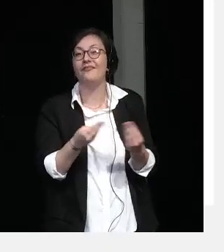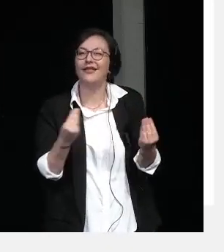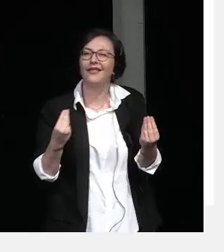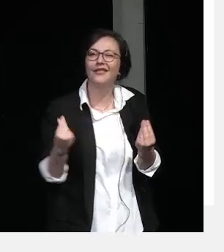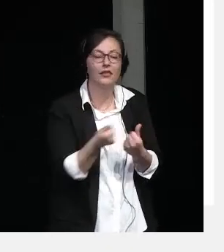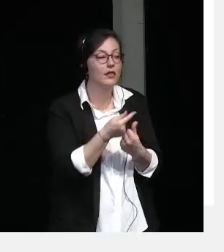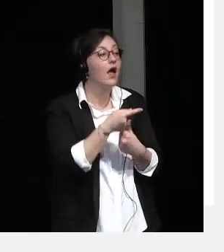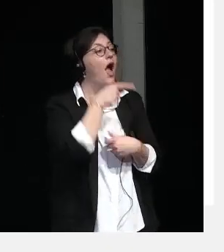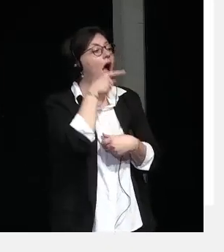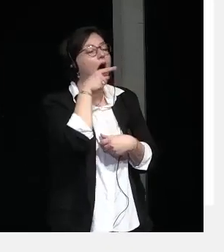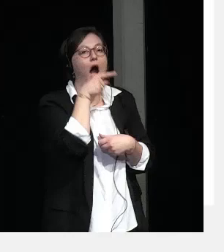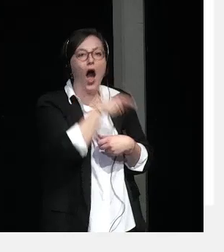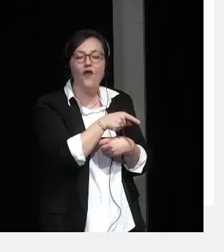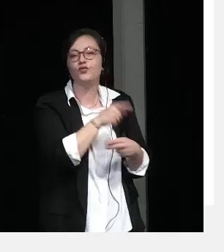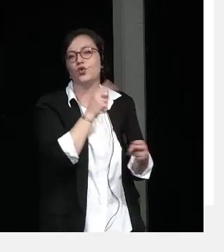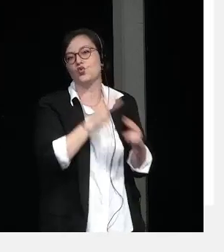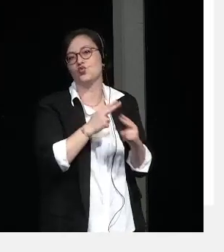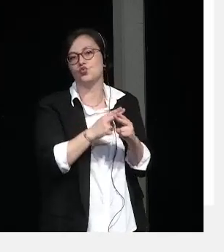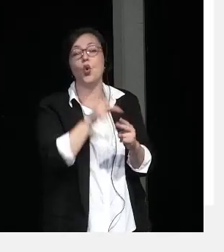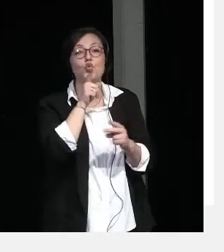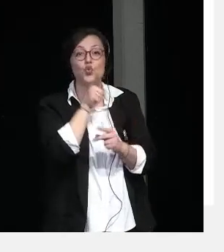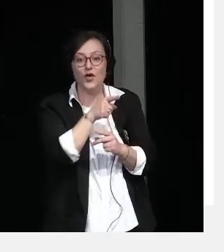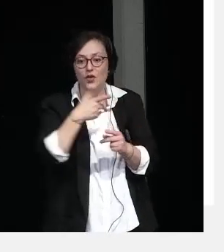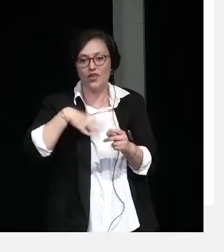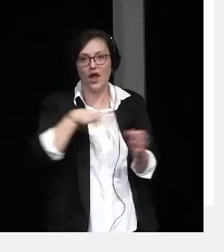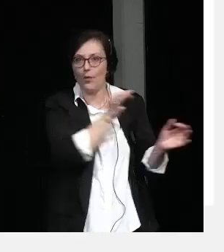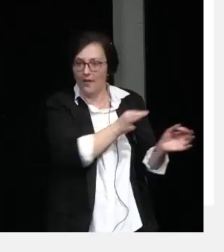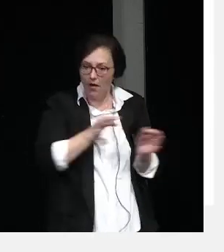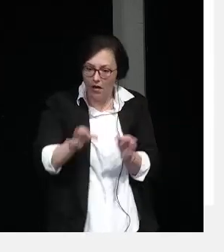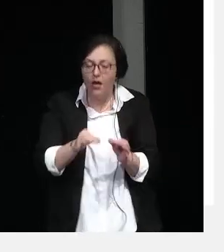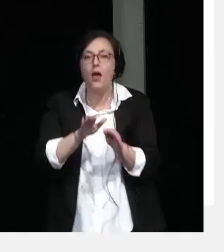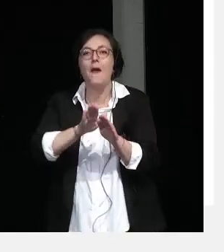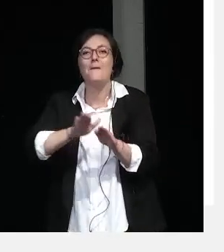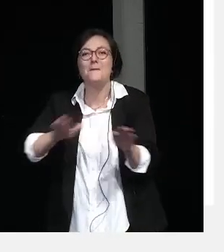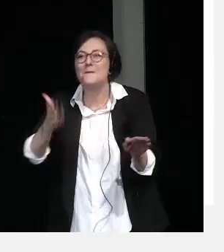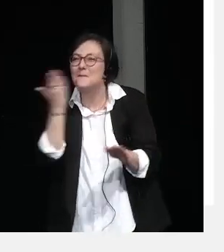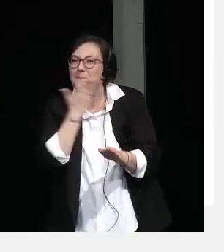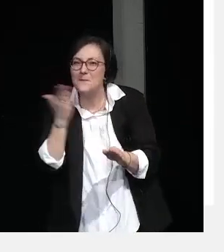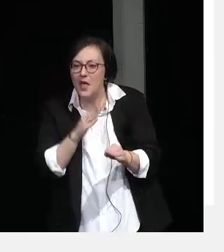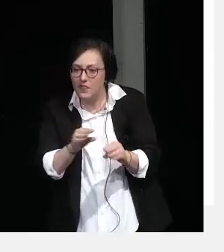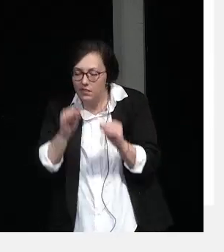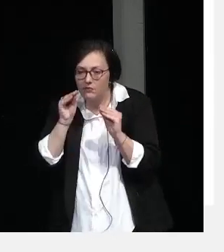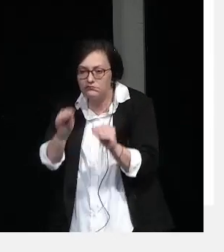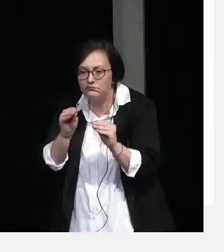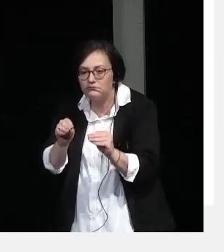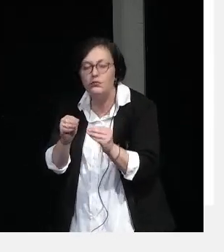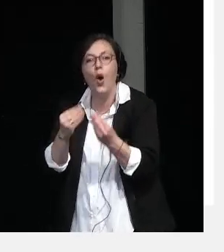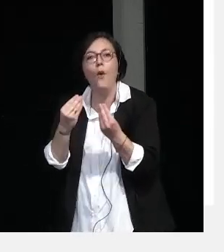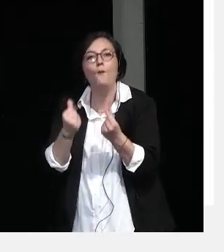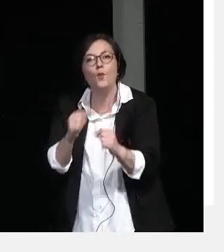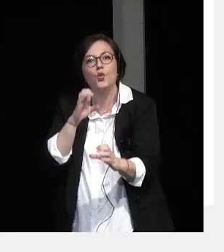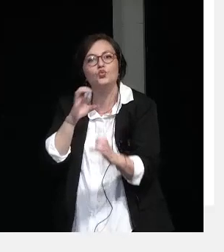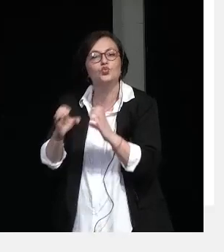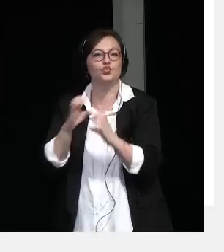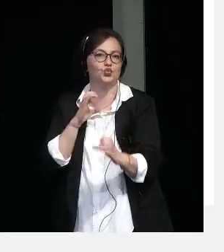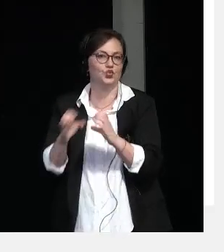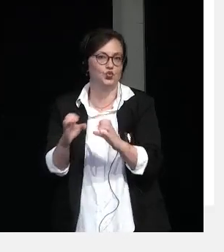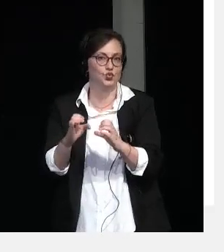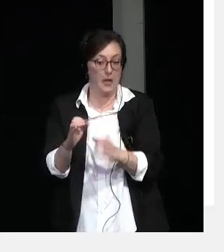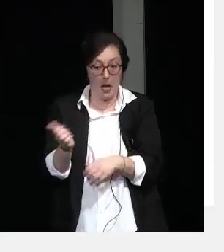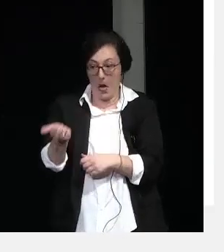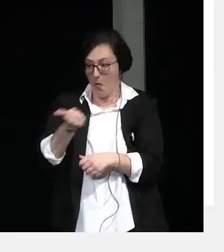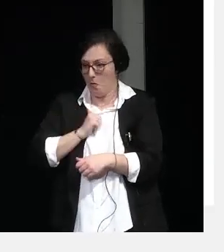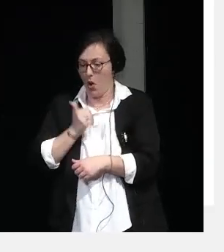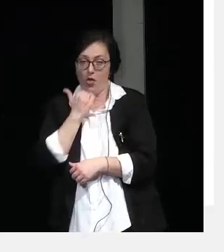certainly can't do it alone. And we're always learning. We're always learning everywhere we go. We can never